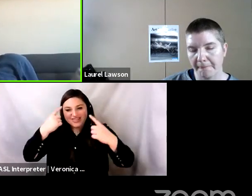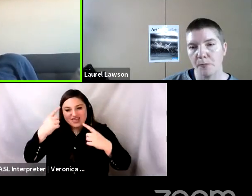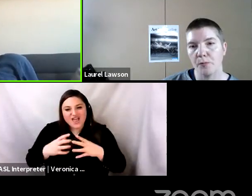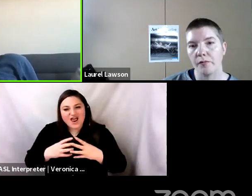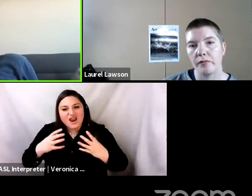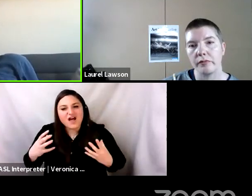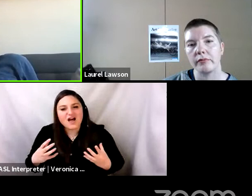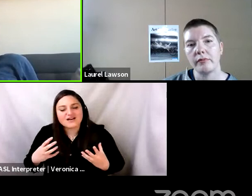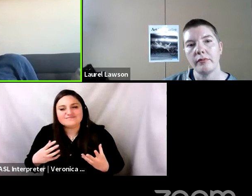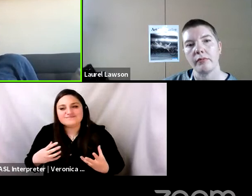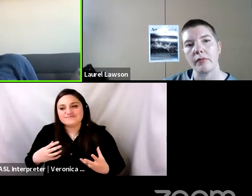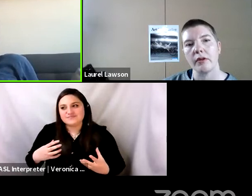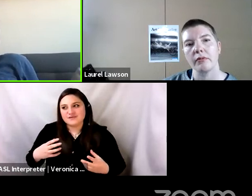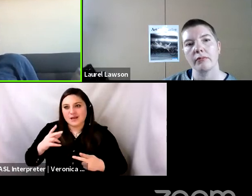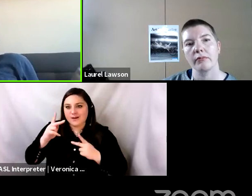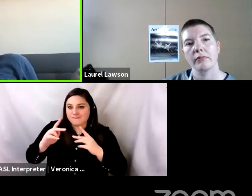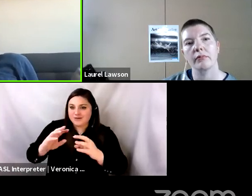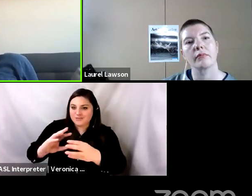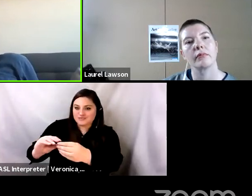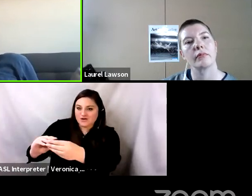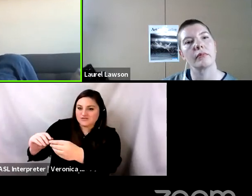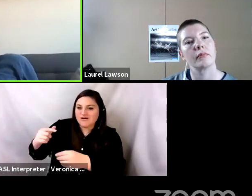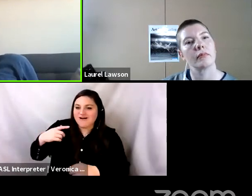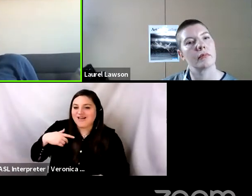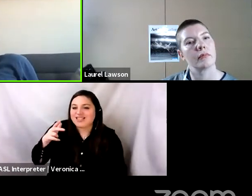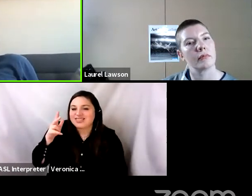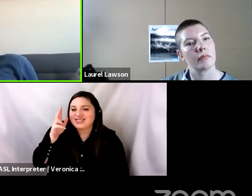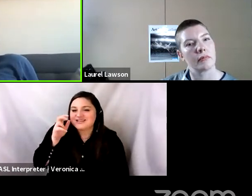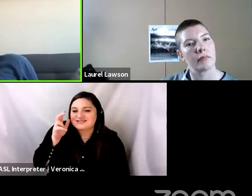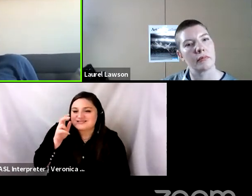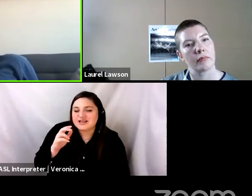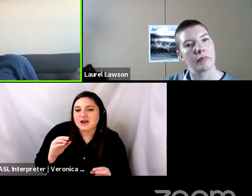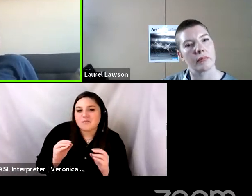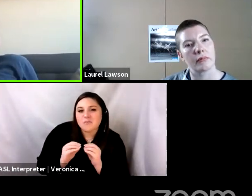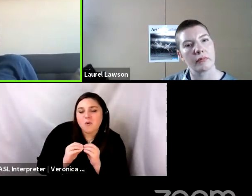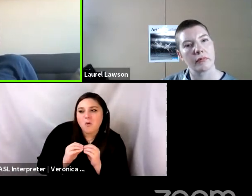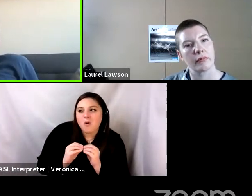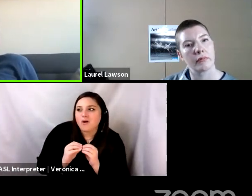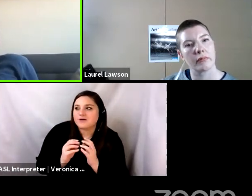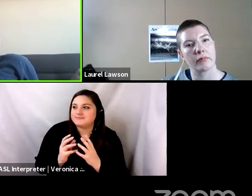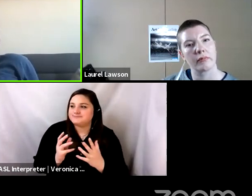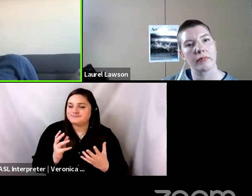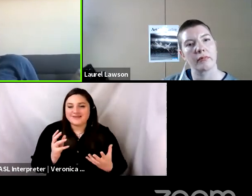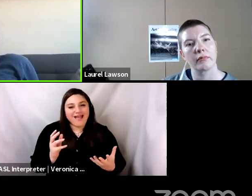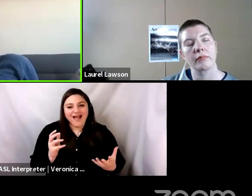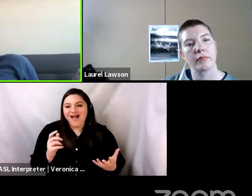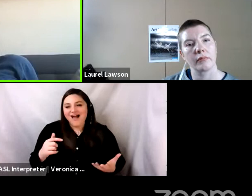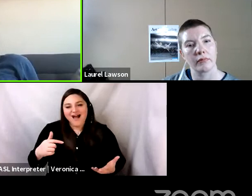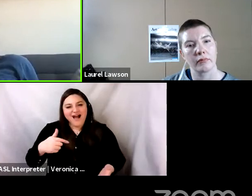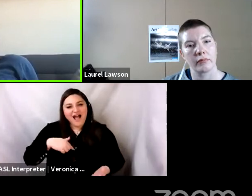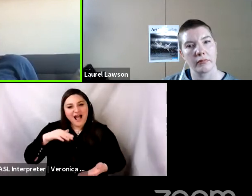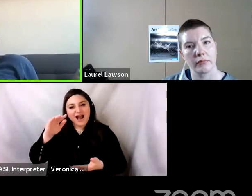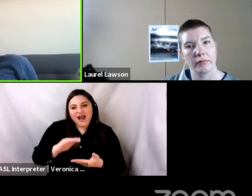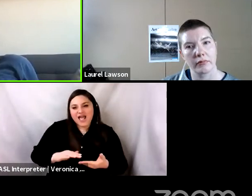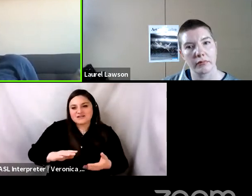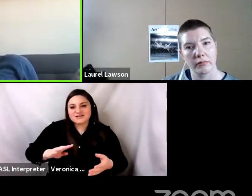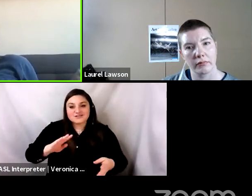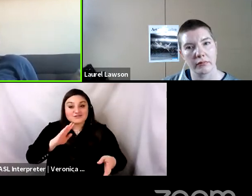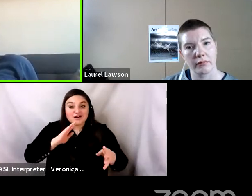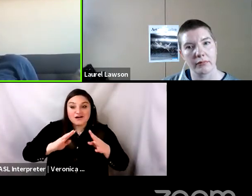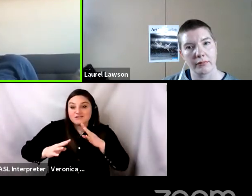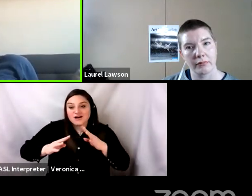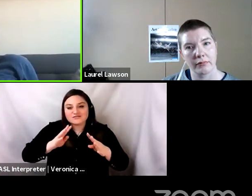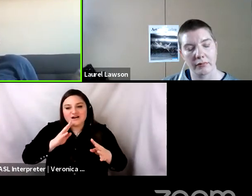yeah, I feel quieter right now, which is weird because it's like, once you get some money, once you get some